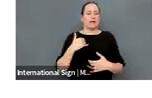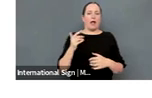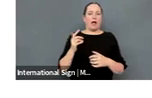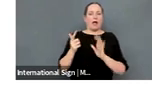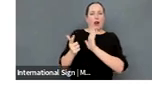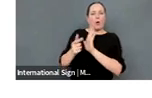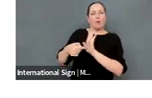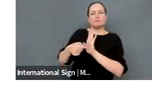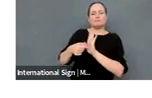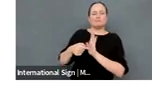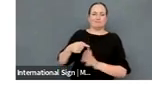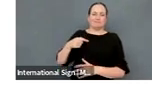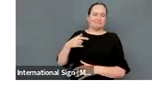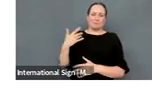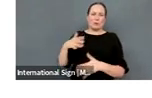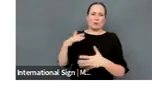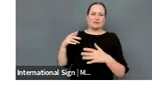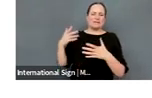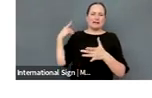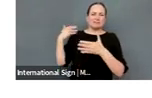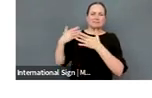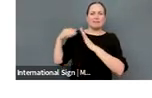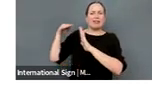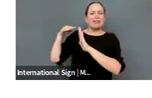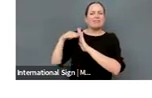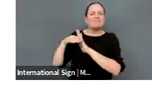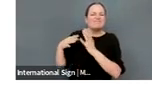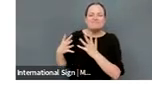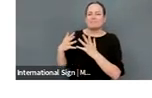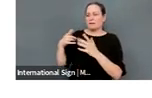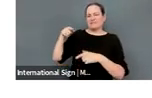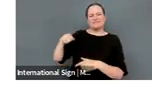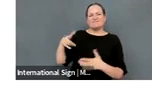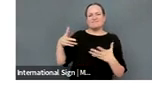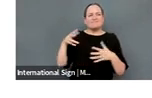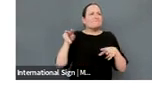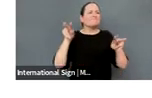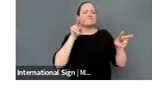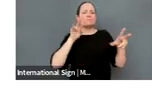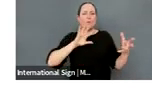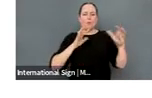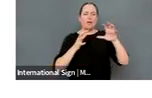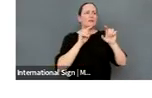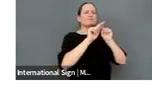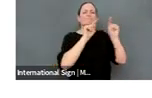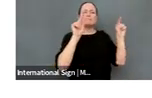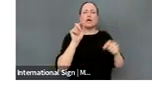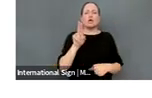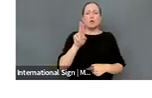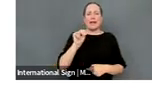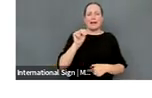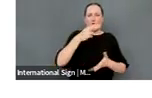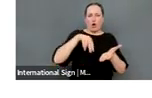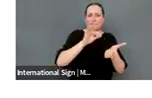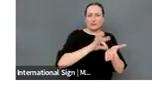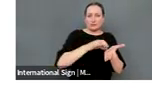to reflect now the new international standards around the United Nations Convention on the